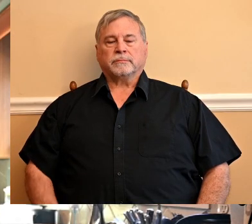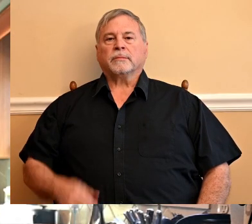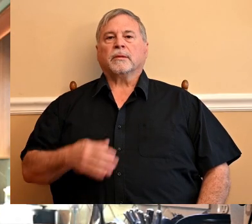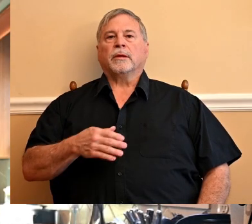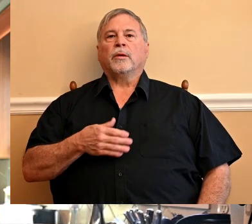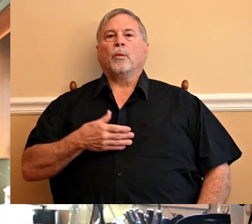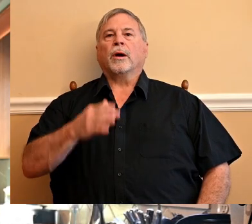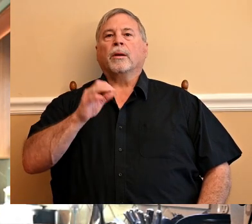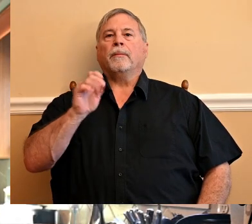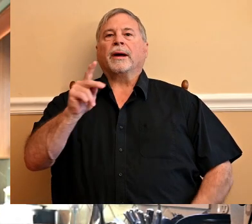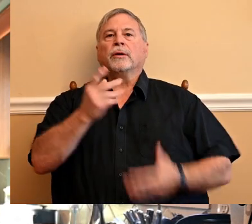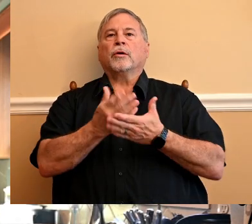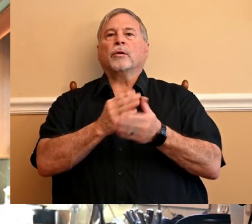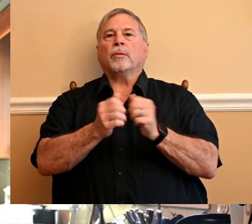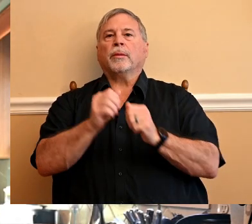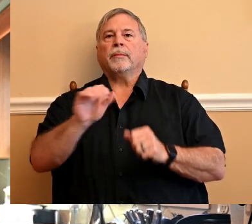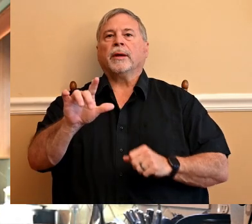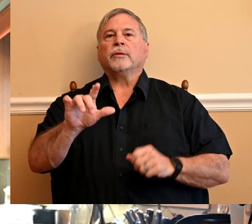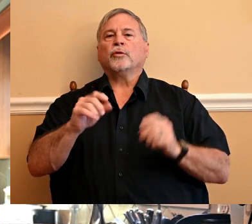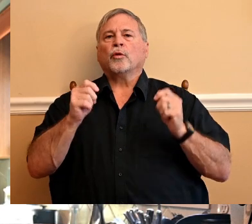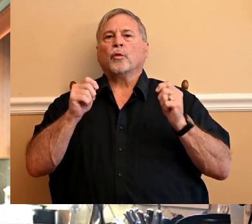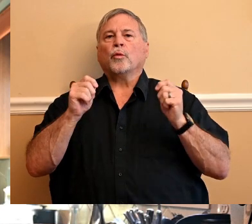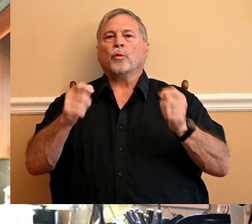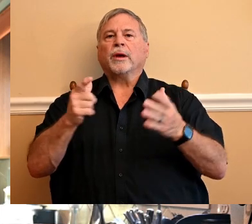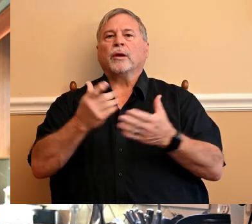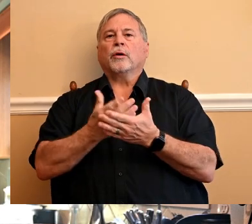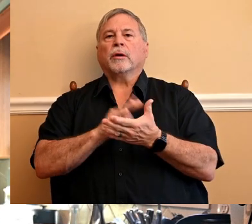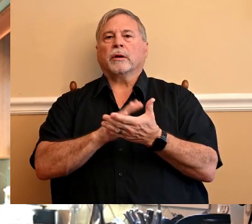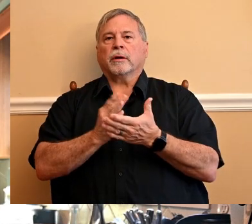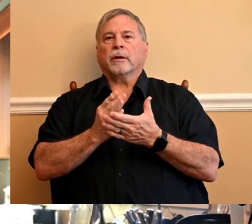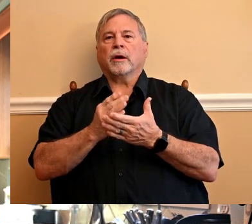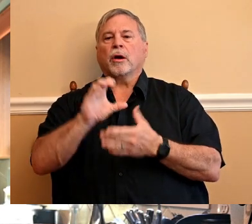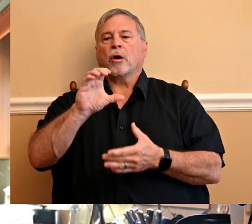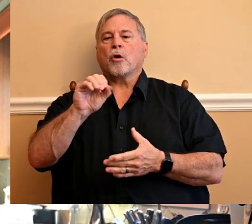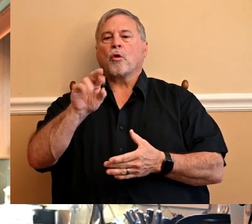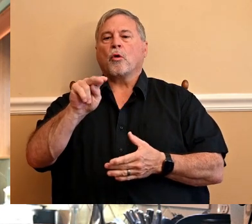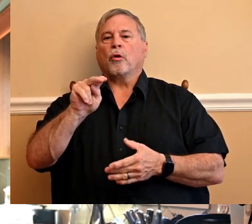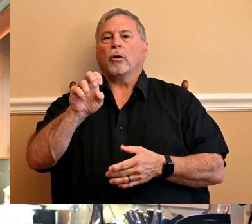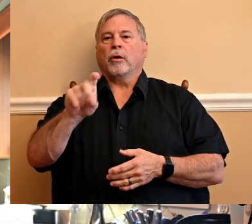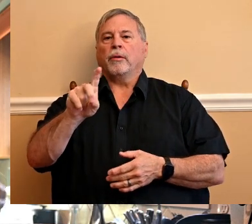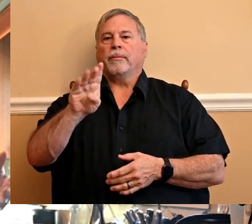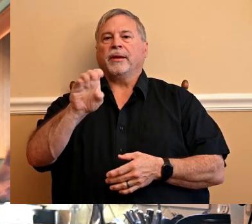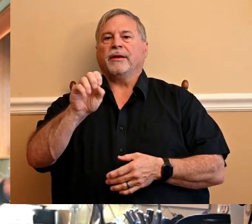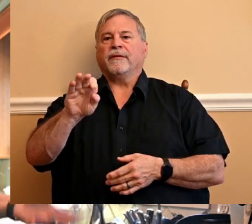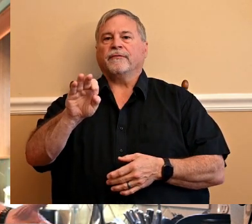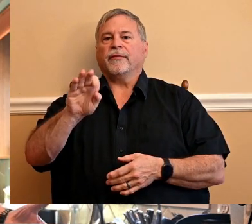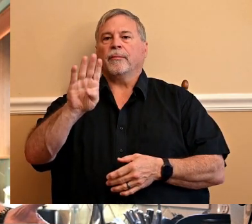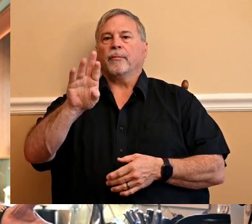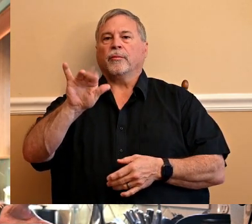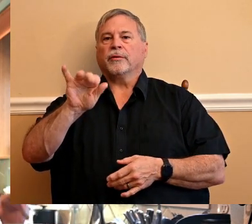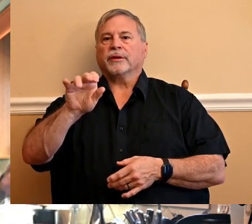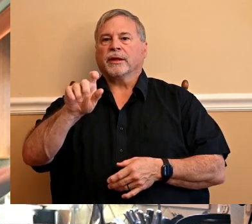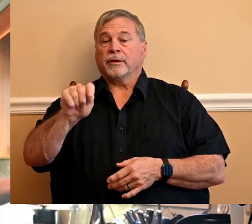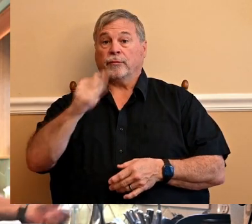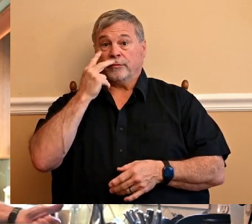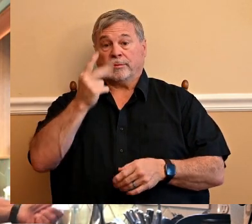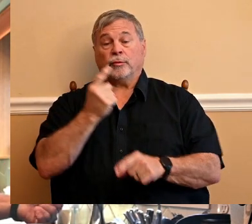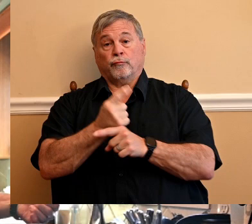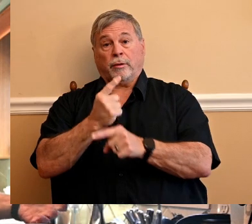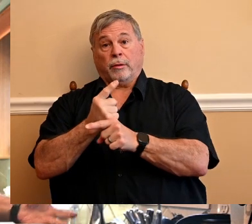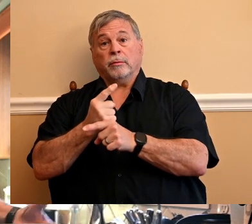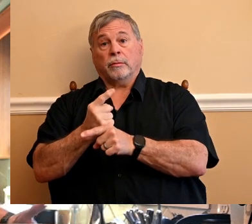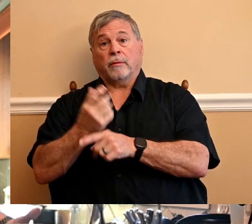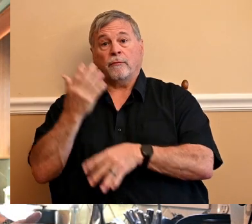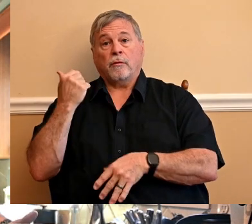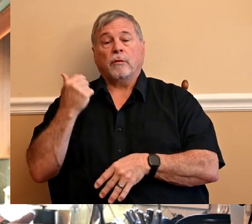Welcome back to Cooking with Bill. We're going to do a very quick cooking of a corned beef brisket. Now you've seen me do regular briskets that I do on the smoker